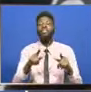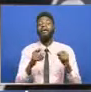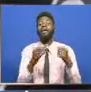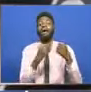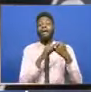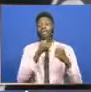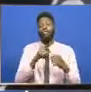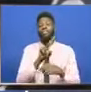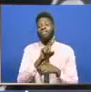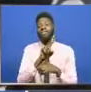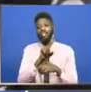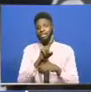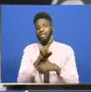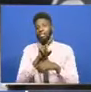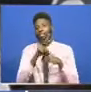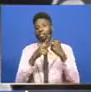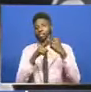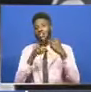8,675.5 and